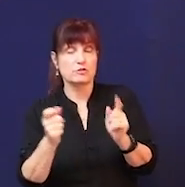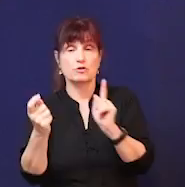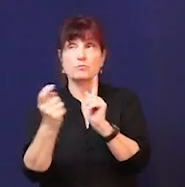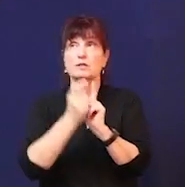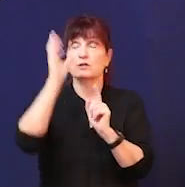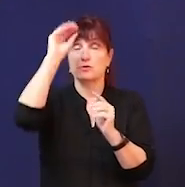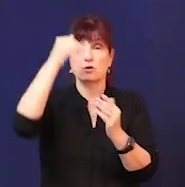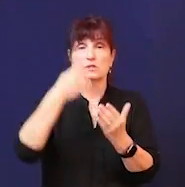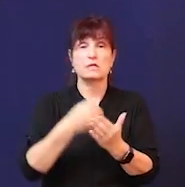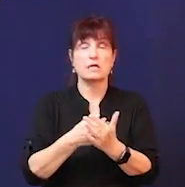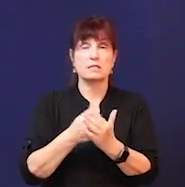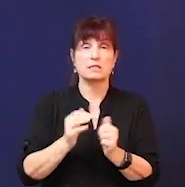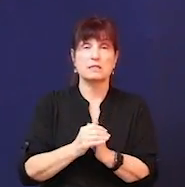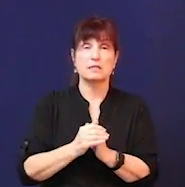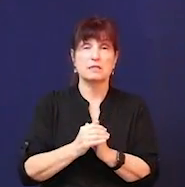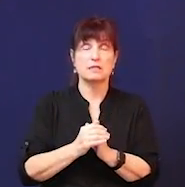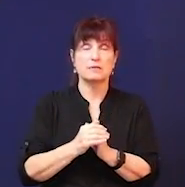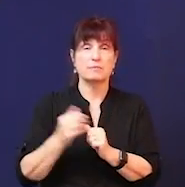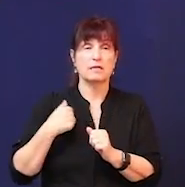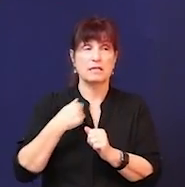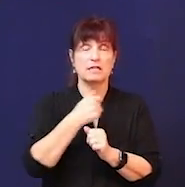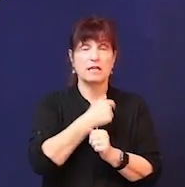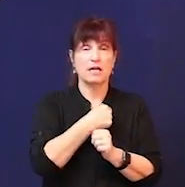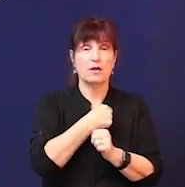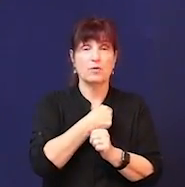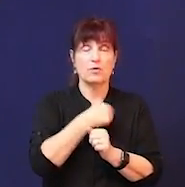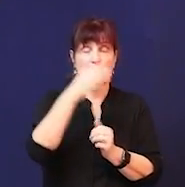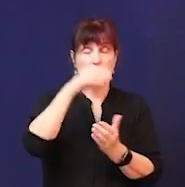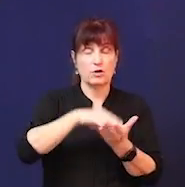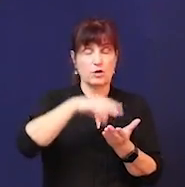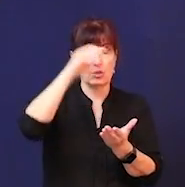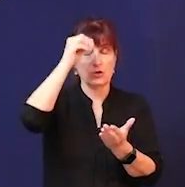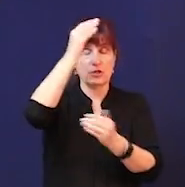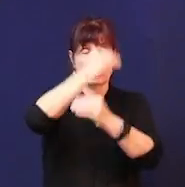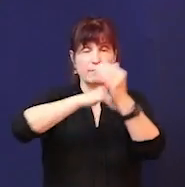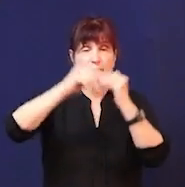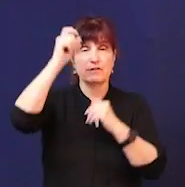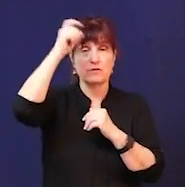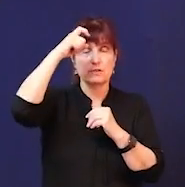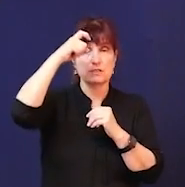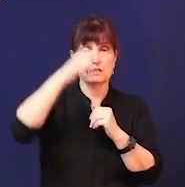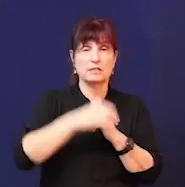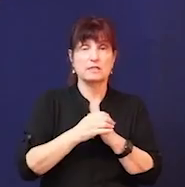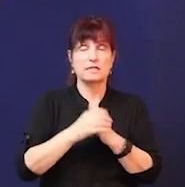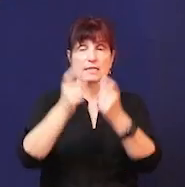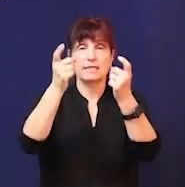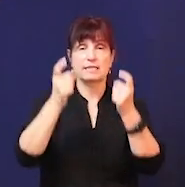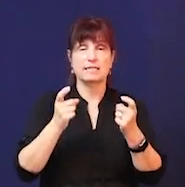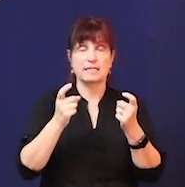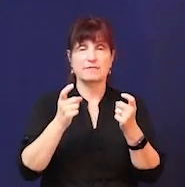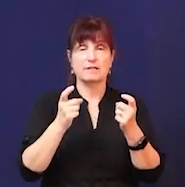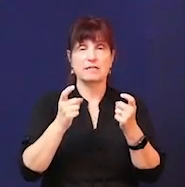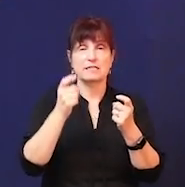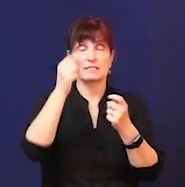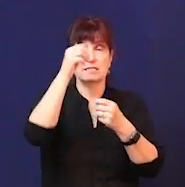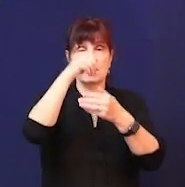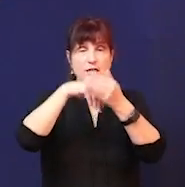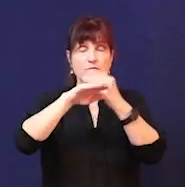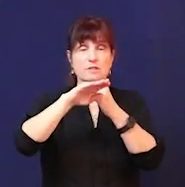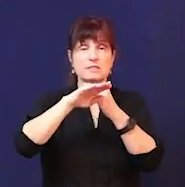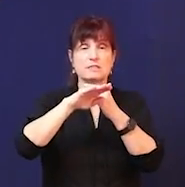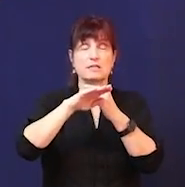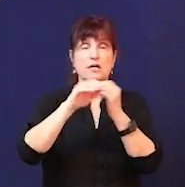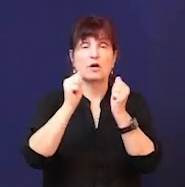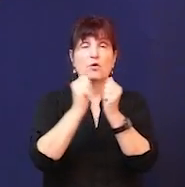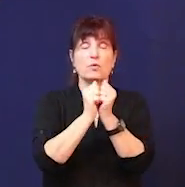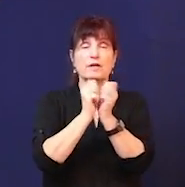Son, but may our learning of heavenly wisdom gain us admittance to his company,